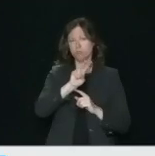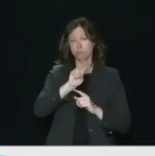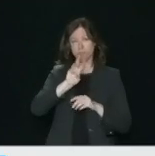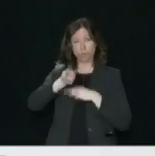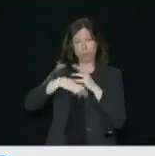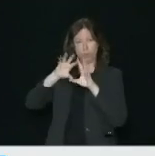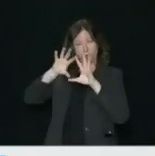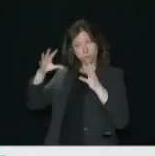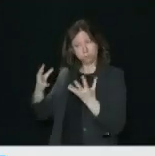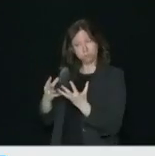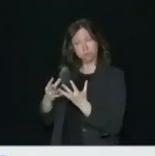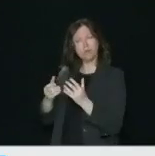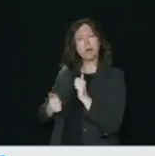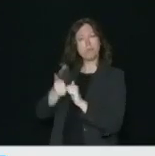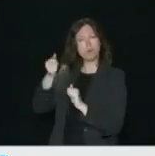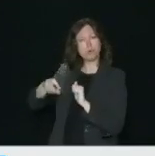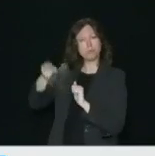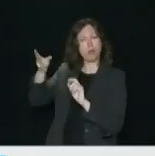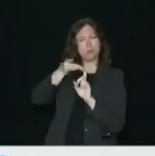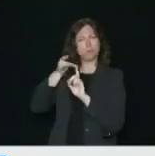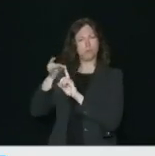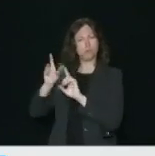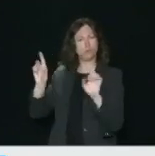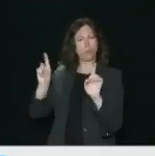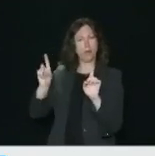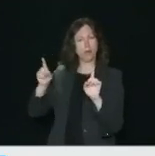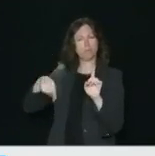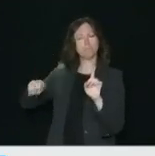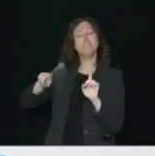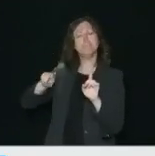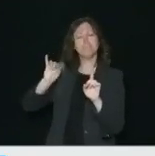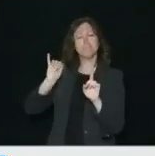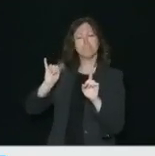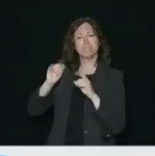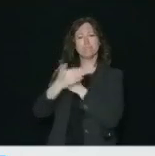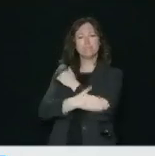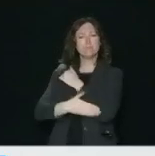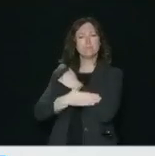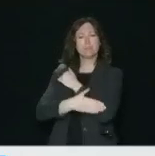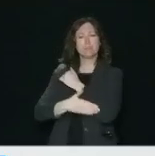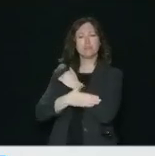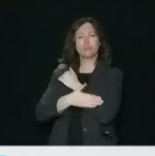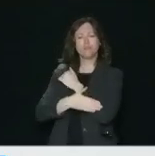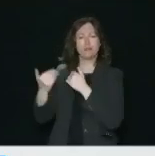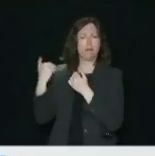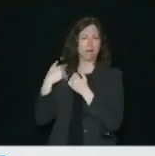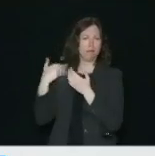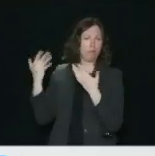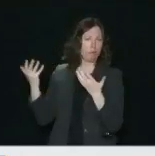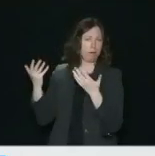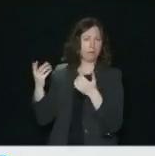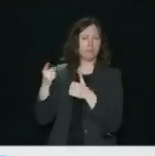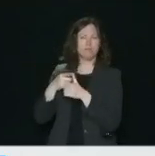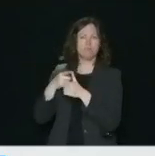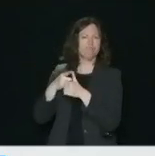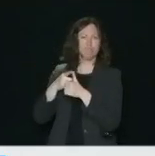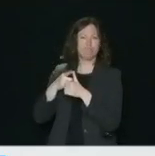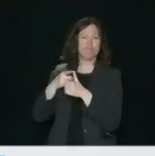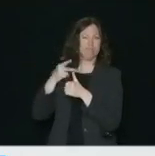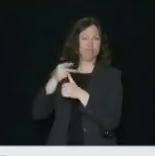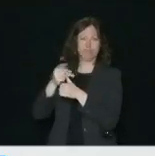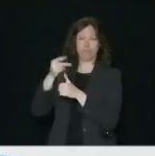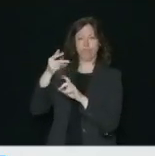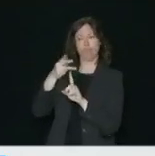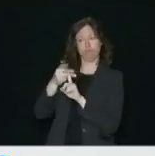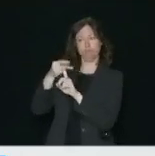tools and confidential sessions with social workers, psychologists, and other professionals. Pocket Well,